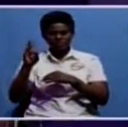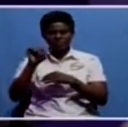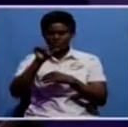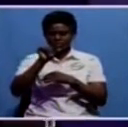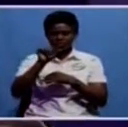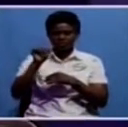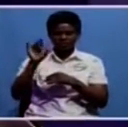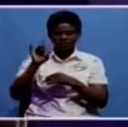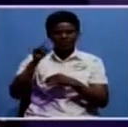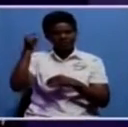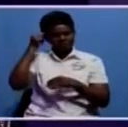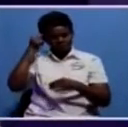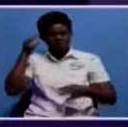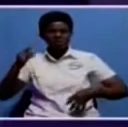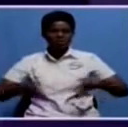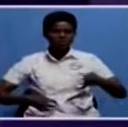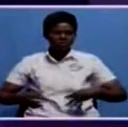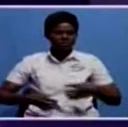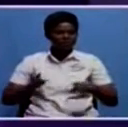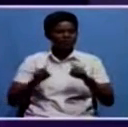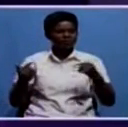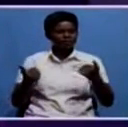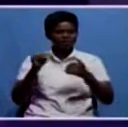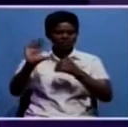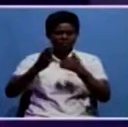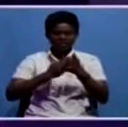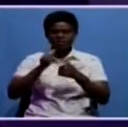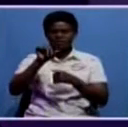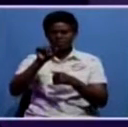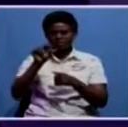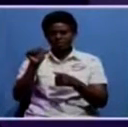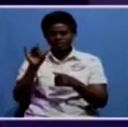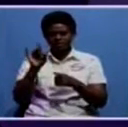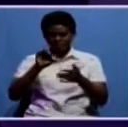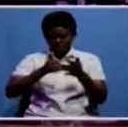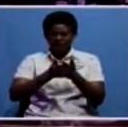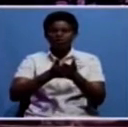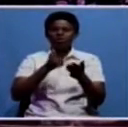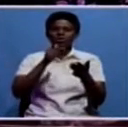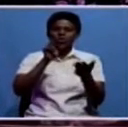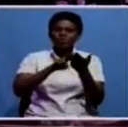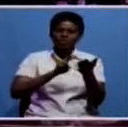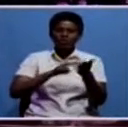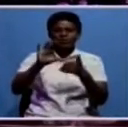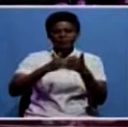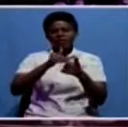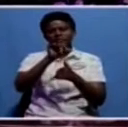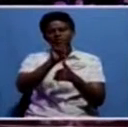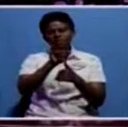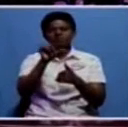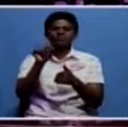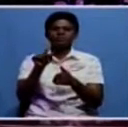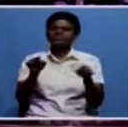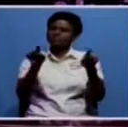government protested, complained. Just come back 2019. Well, probably we'll have the report out in 2020 again. Well, and we'll be back to the